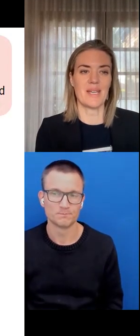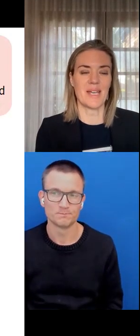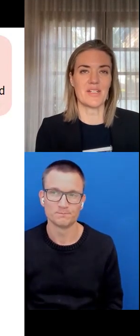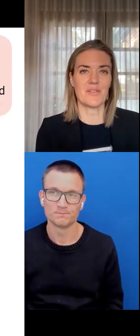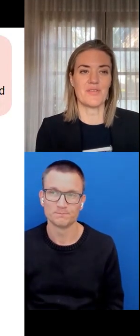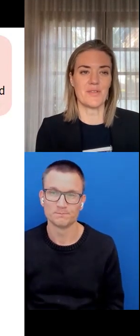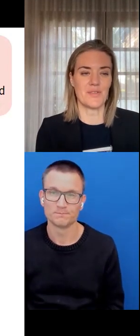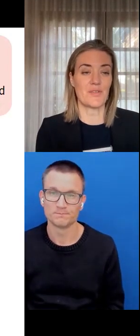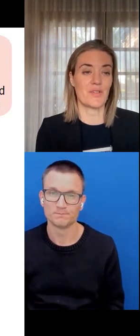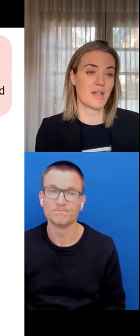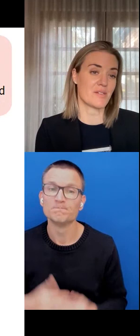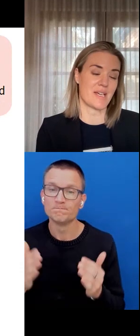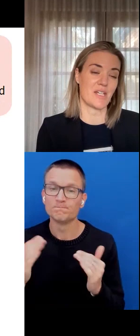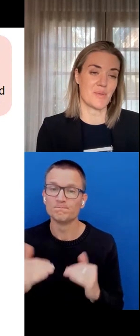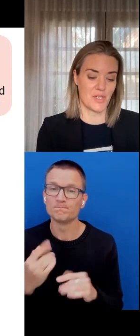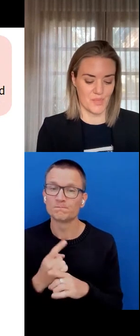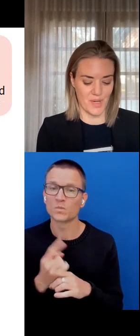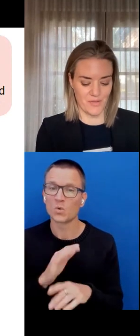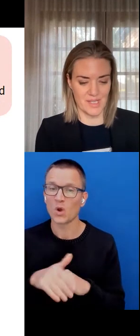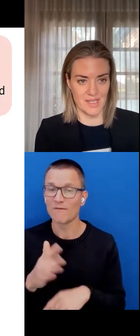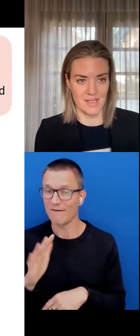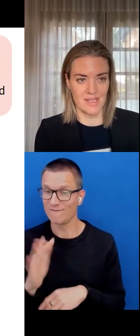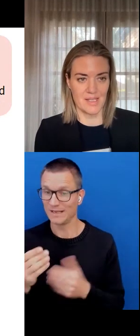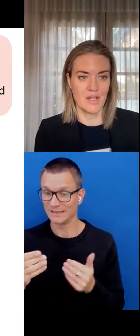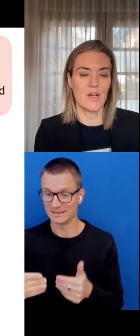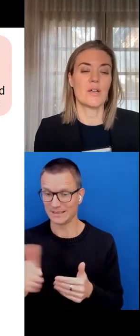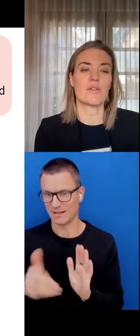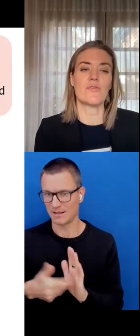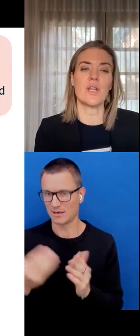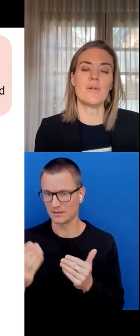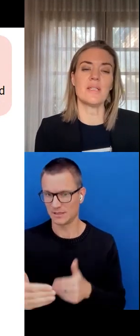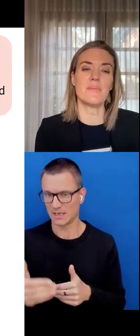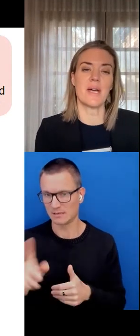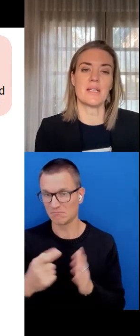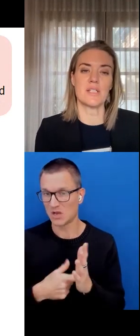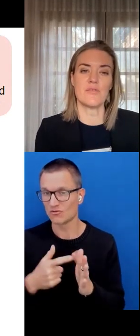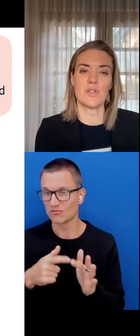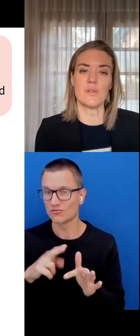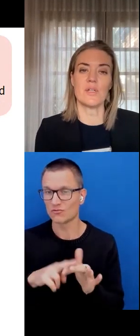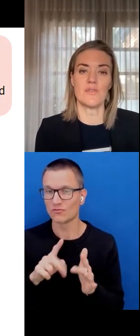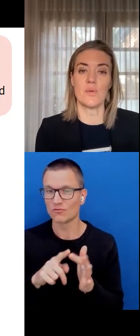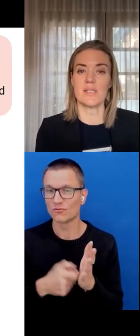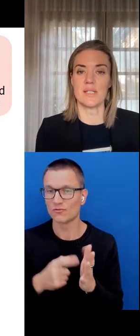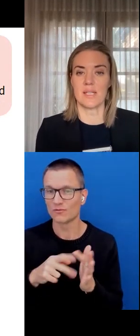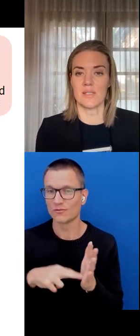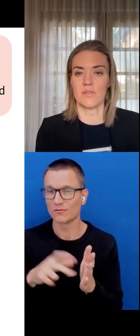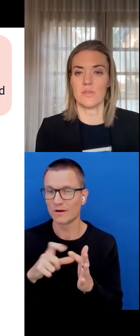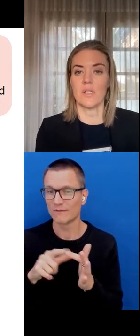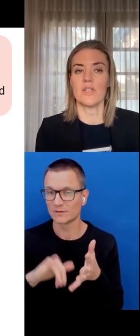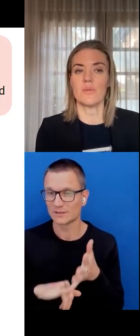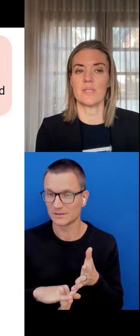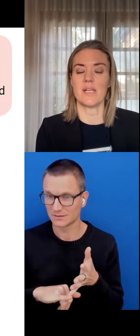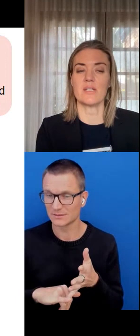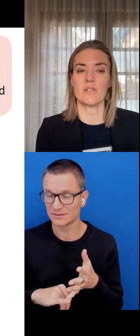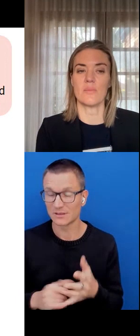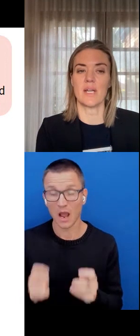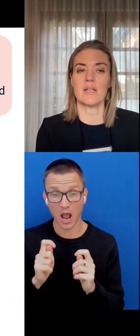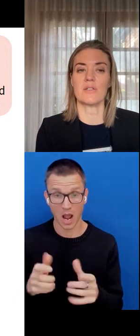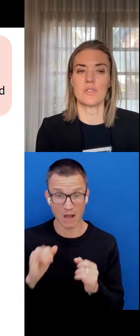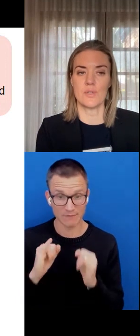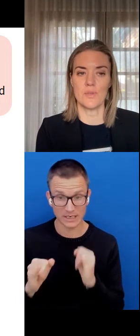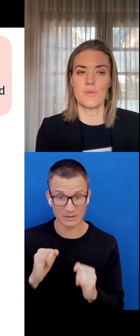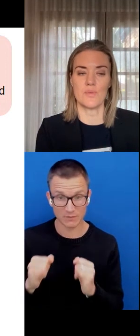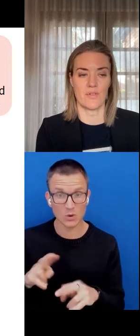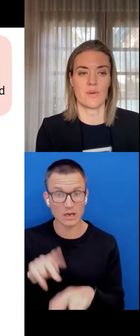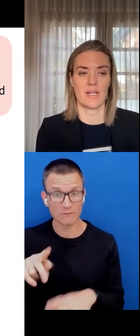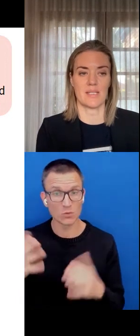And then we get to the 5th and final stage, which is references. So following the panel interview, if you are successful, you will need to